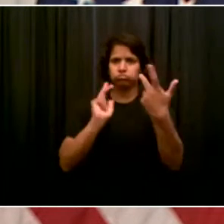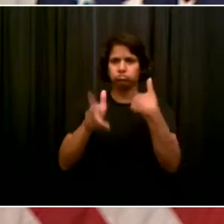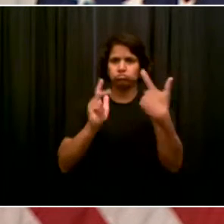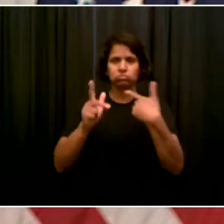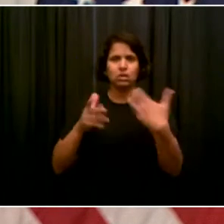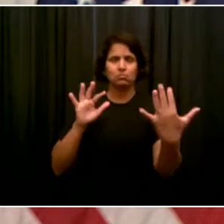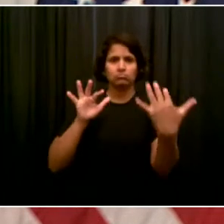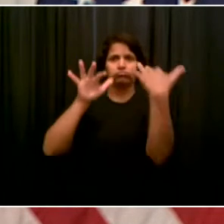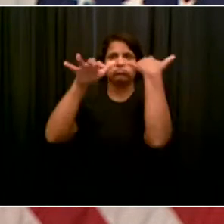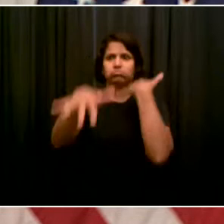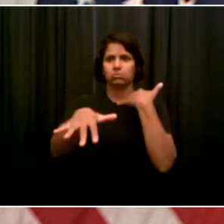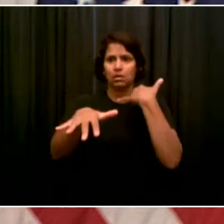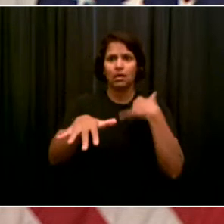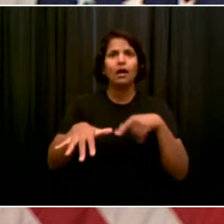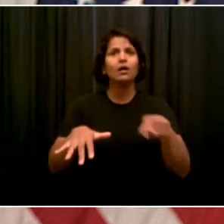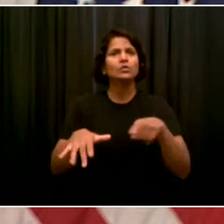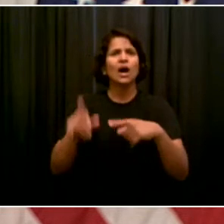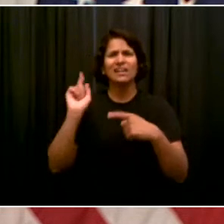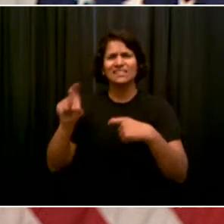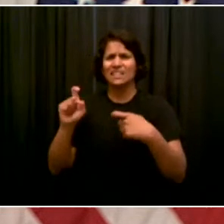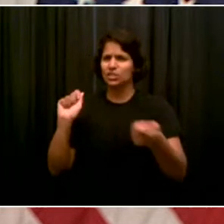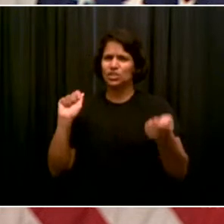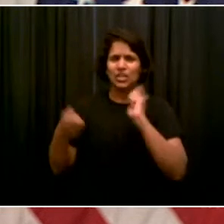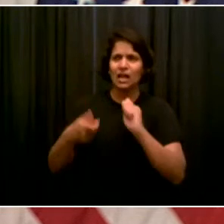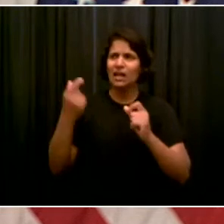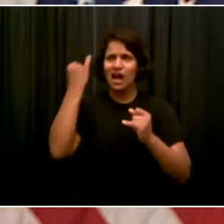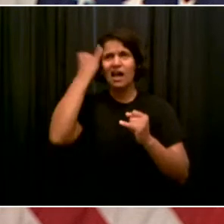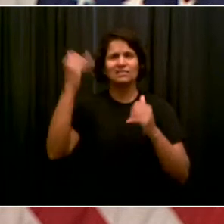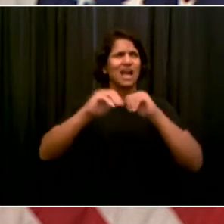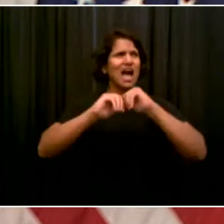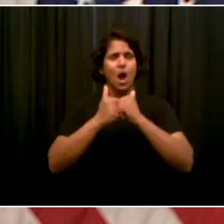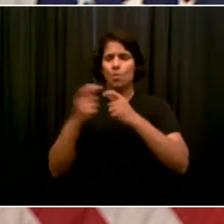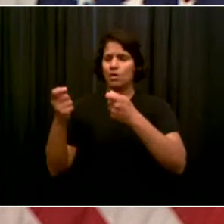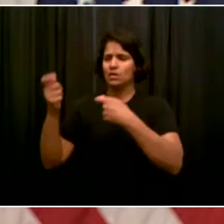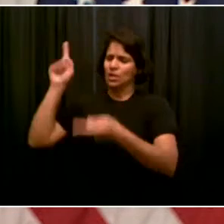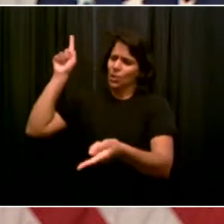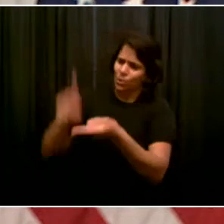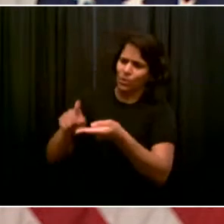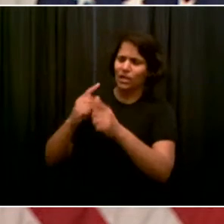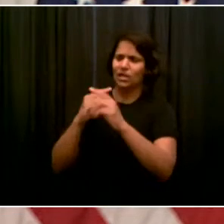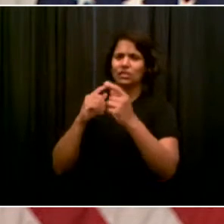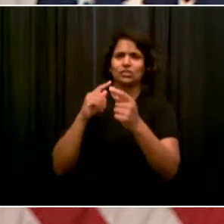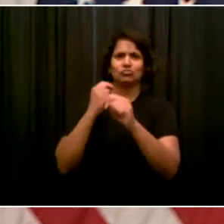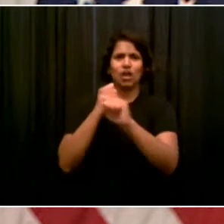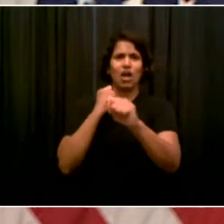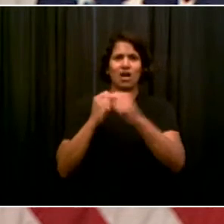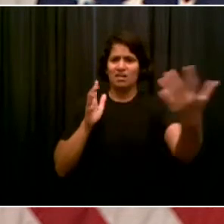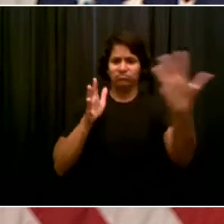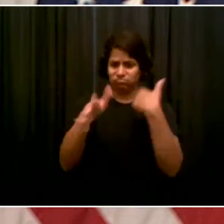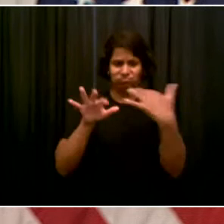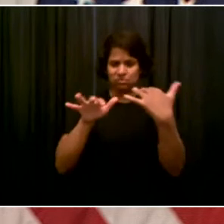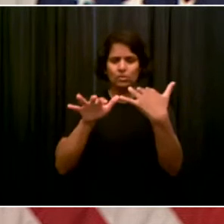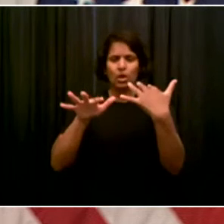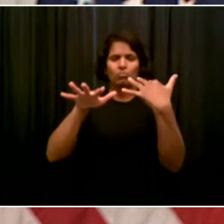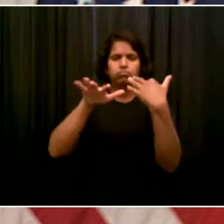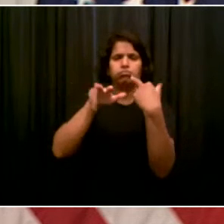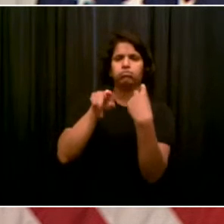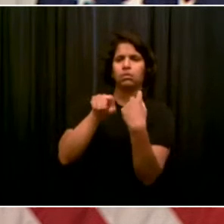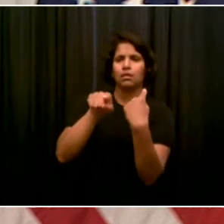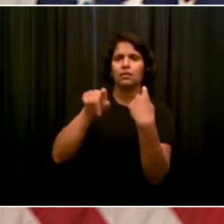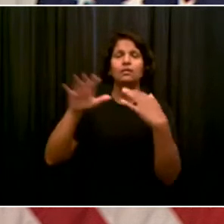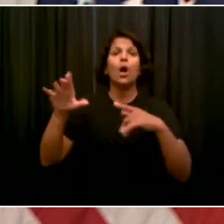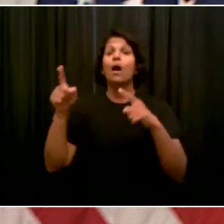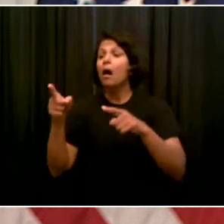and reimagine how we move people in the city to reduce our dependence on private cars, we need to do exactly the same thing with